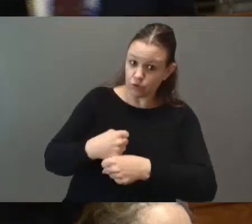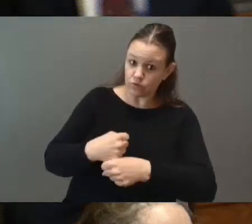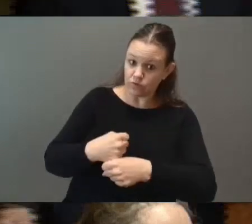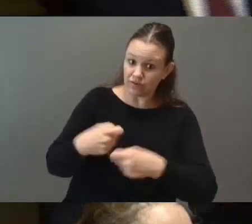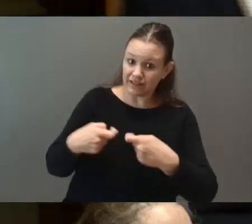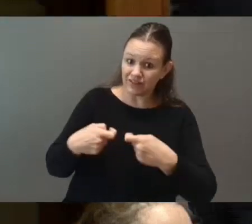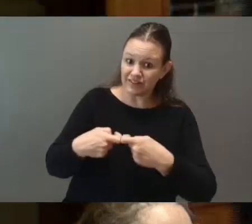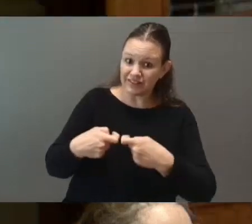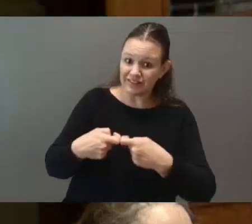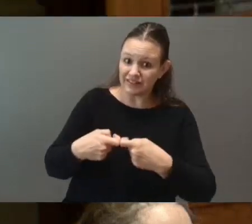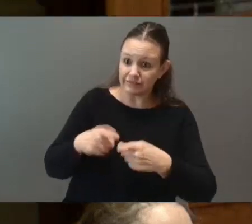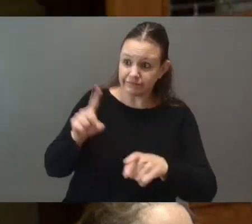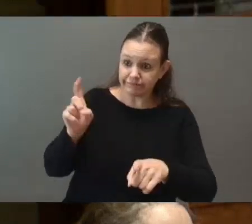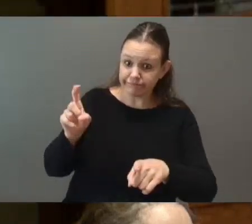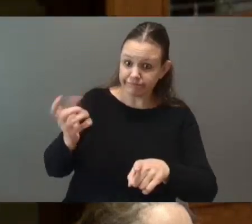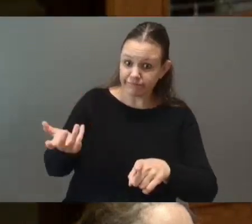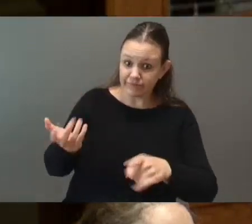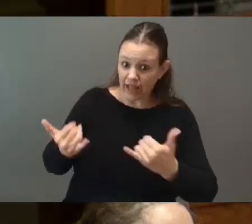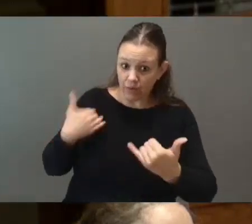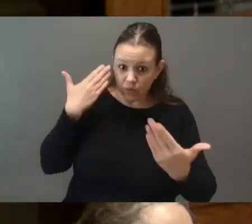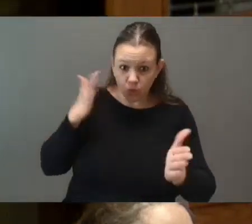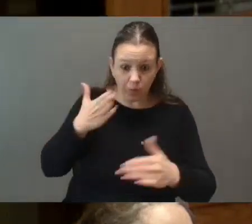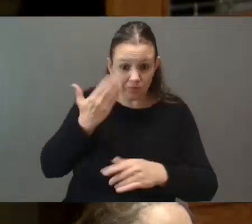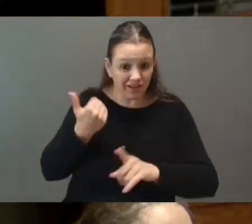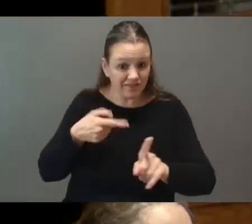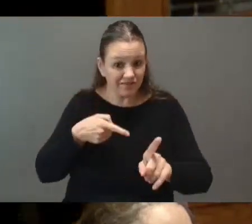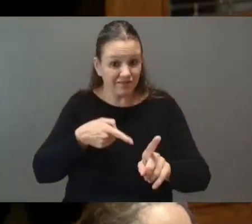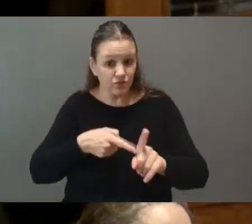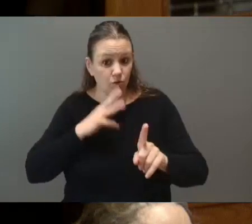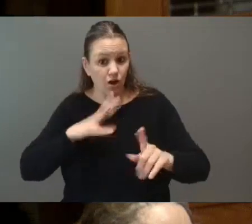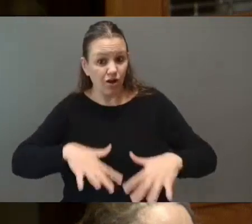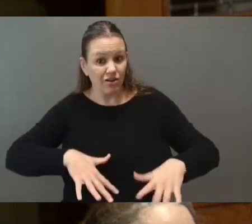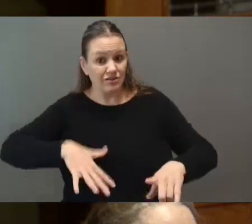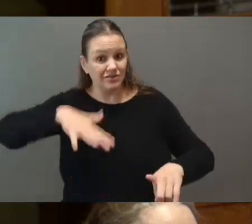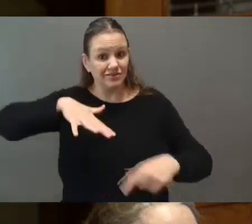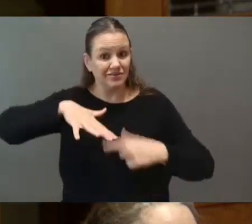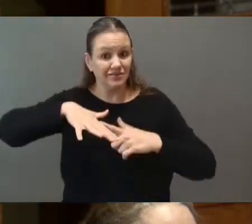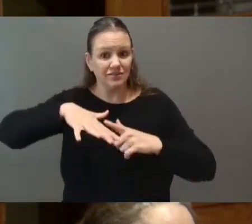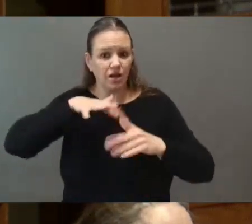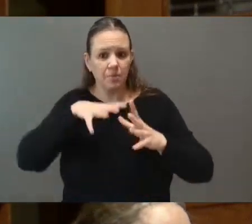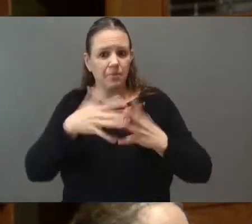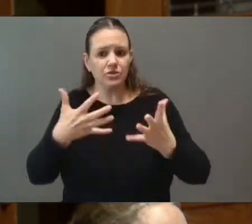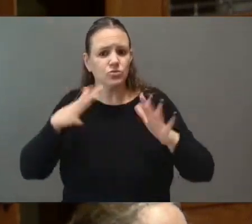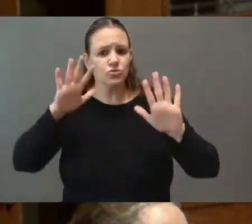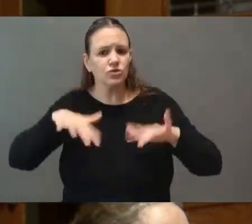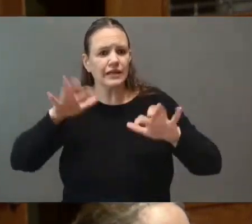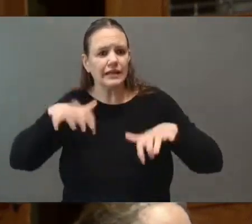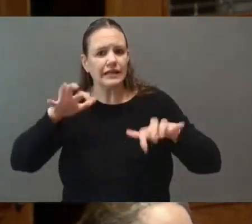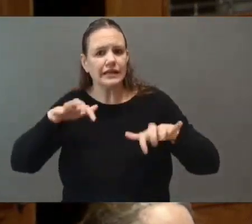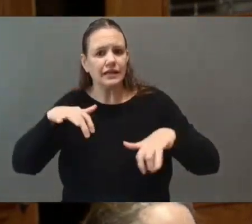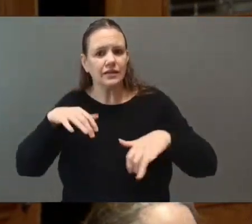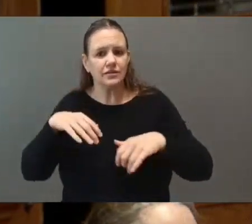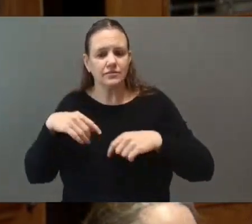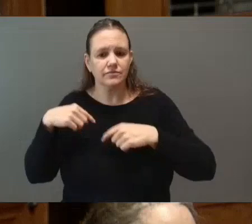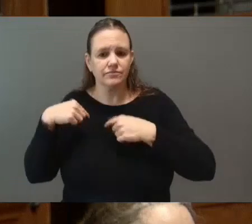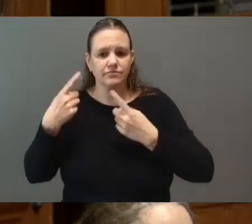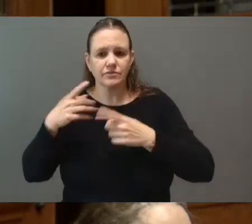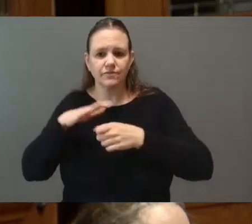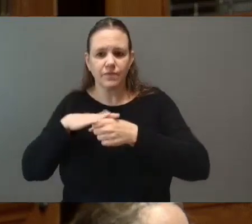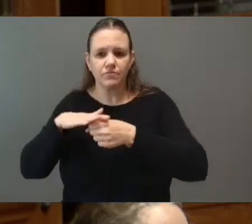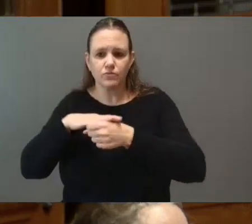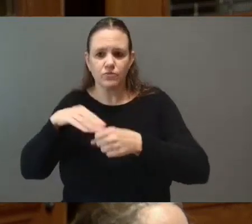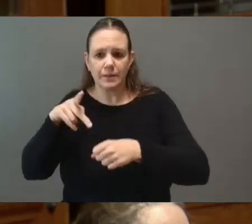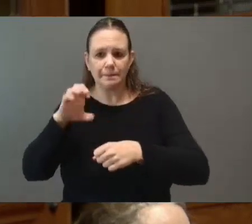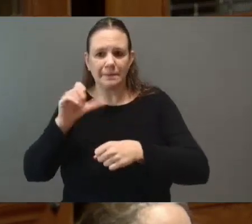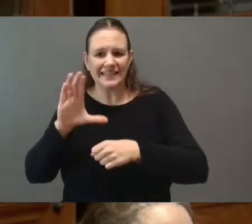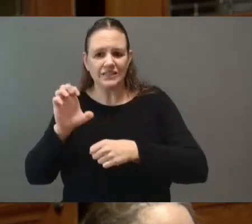has significantly restricted electricity production in the Peace region. My question is to the Premier. Does he